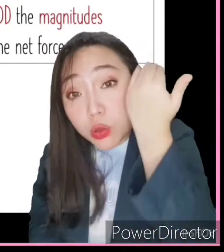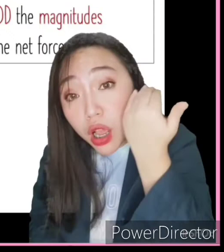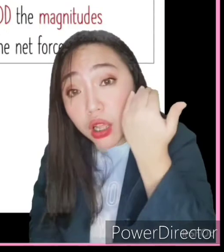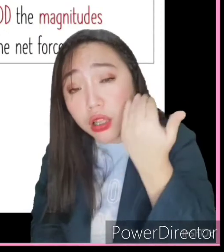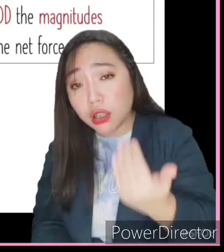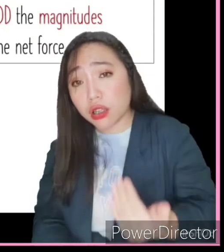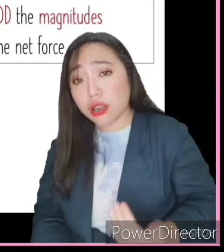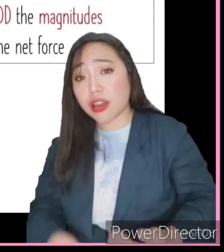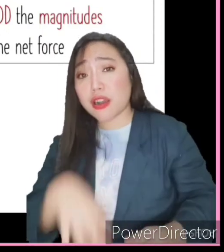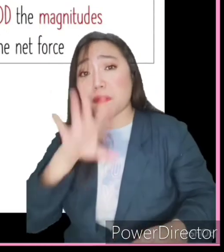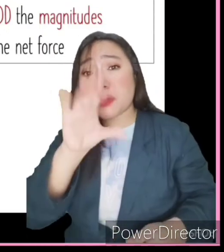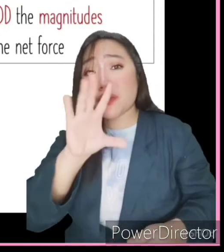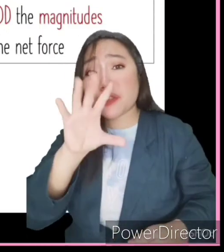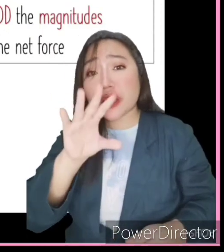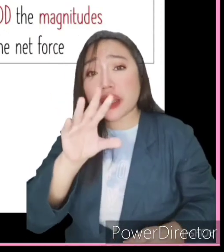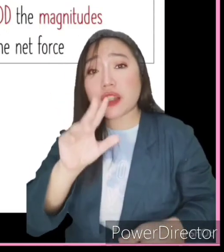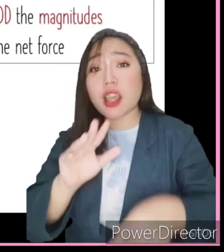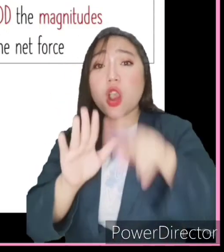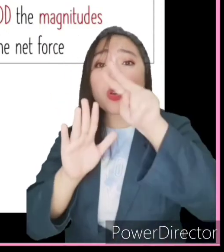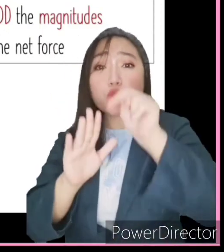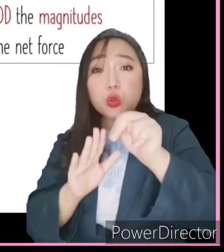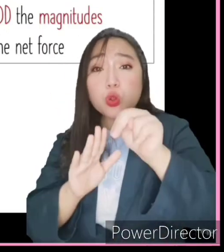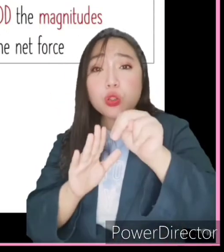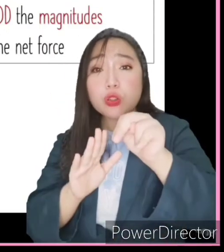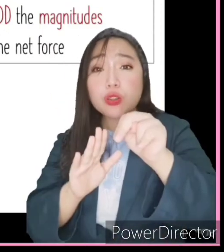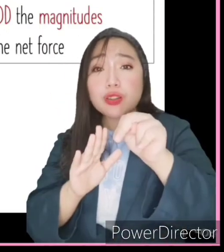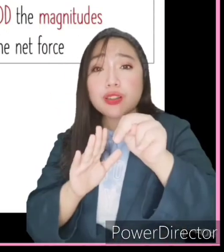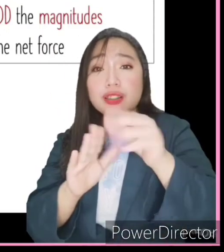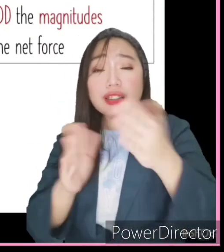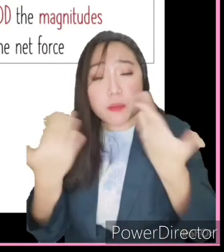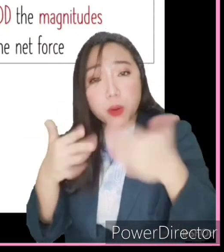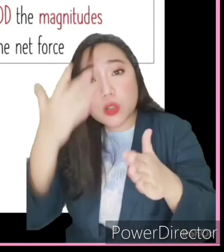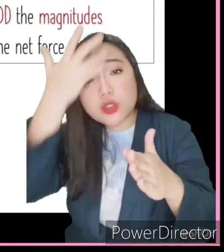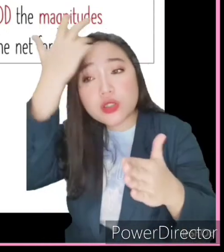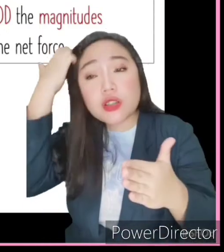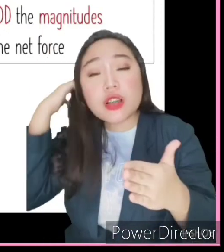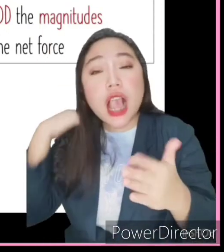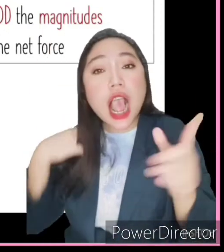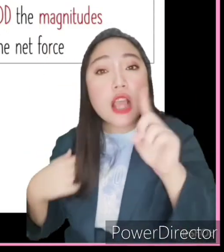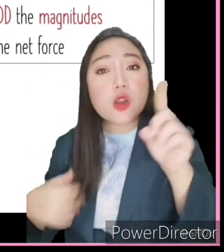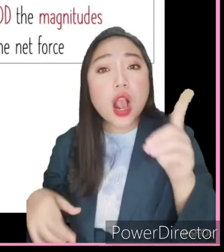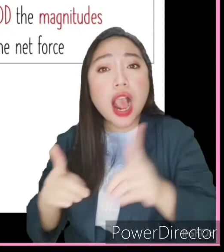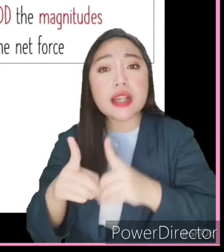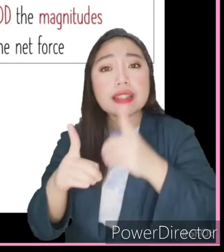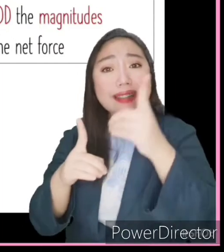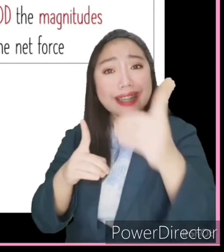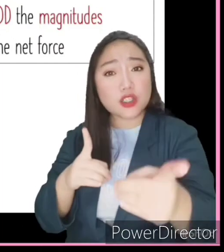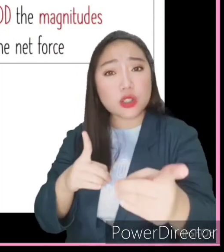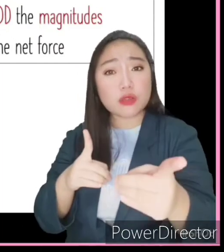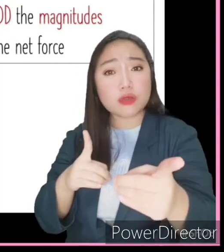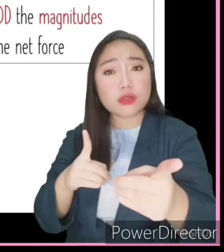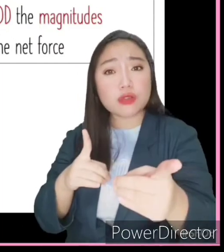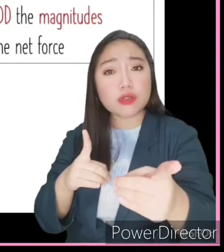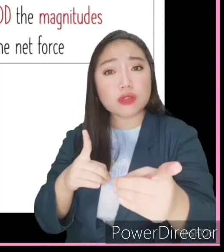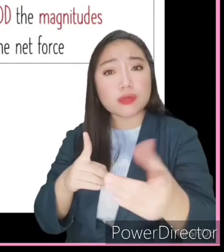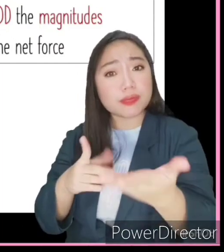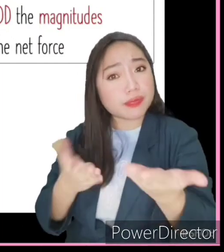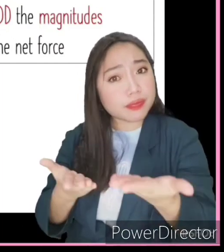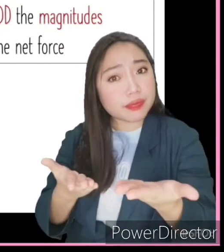What? 15 is wrong. 15 newton. There should always be n. And what is the